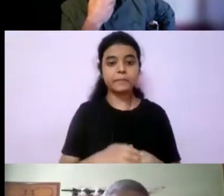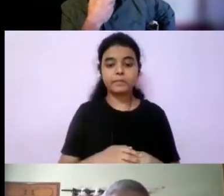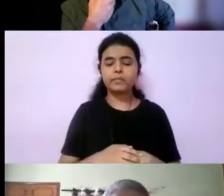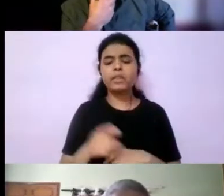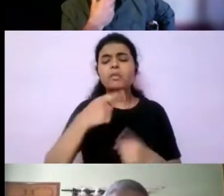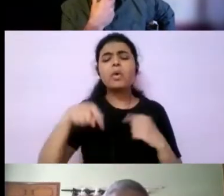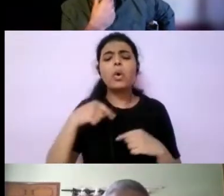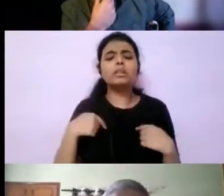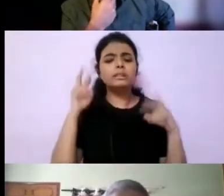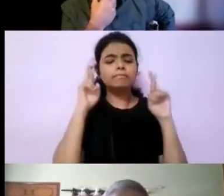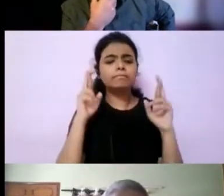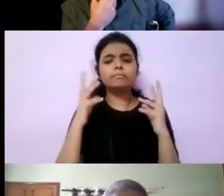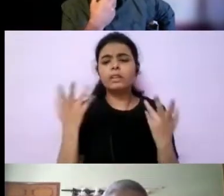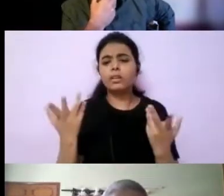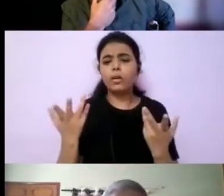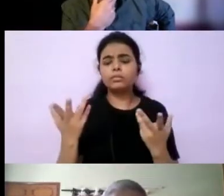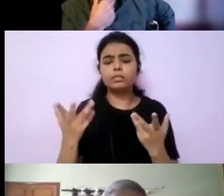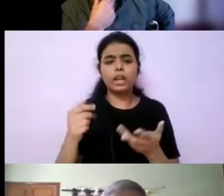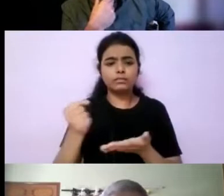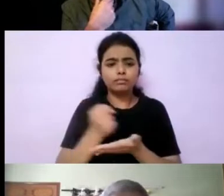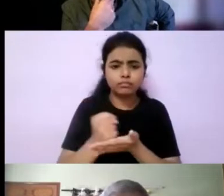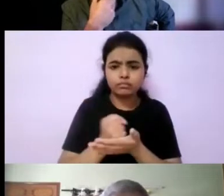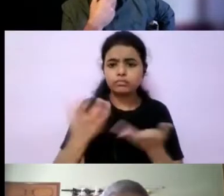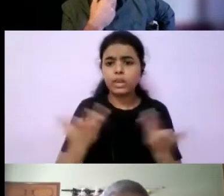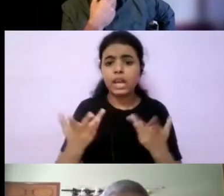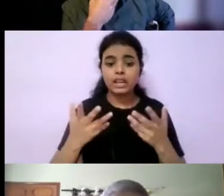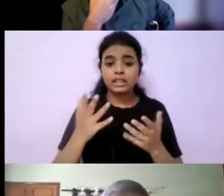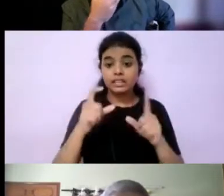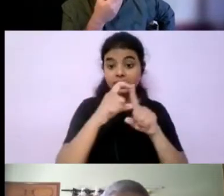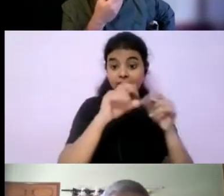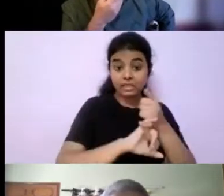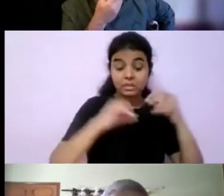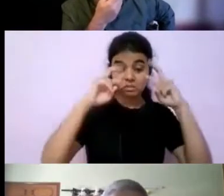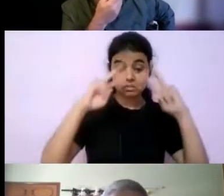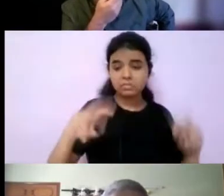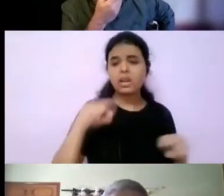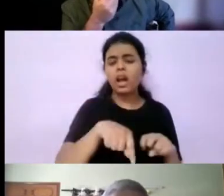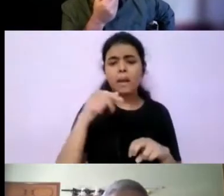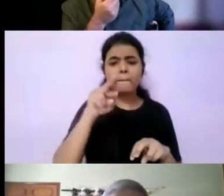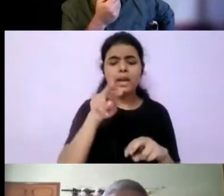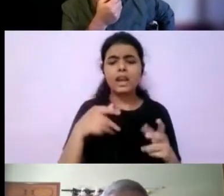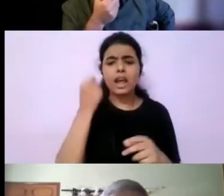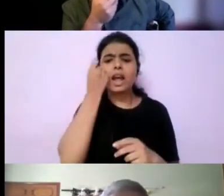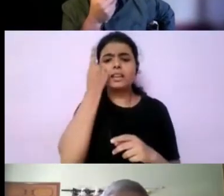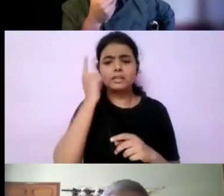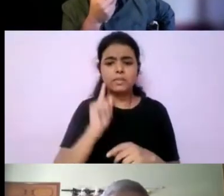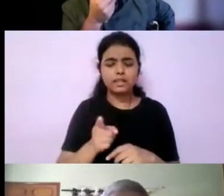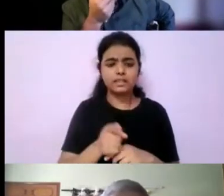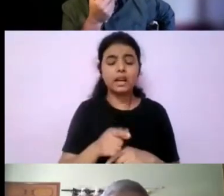decode the meaning of disability research. We shall also try to